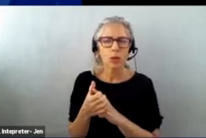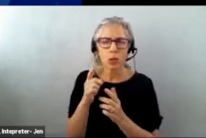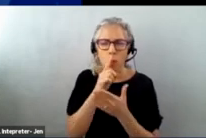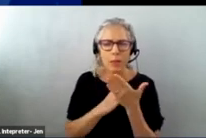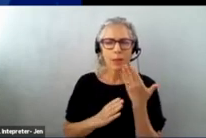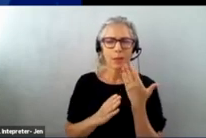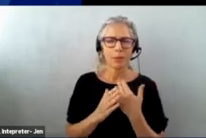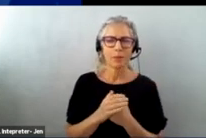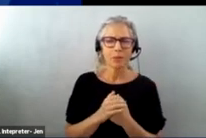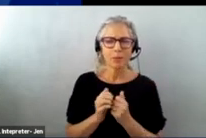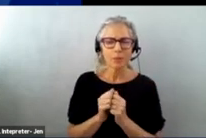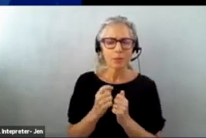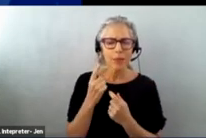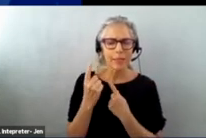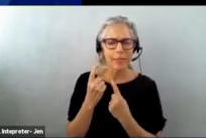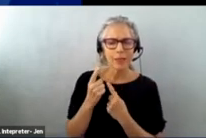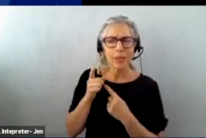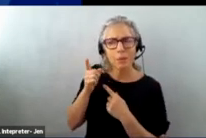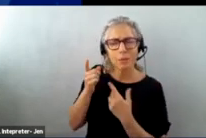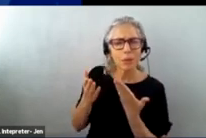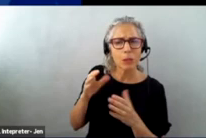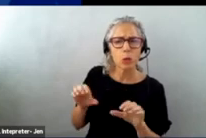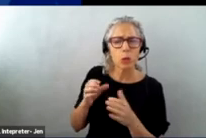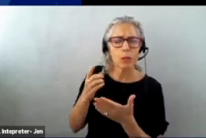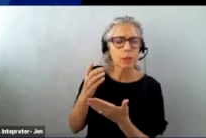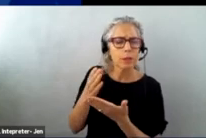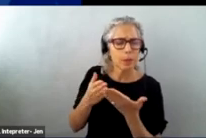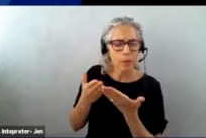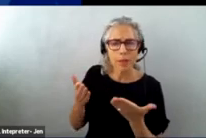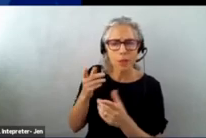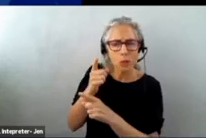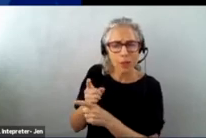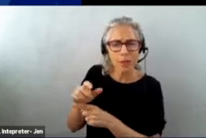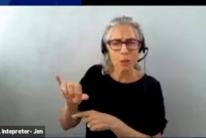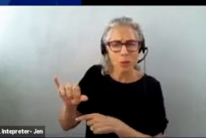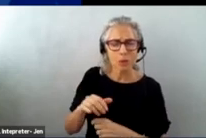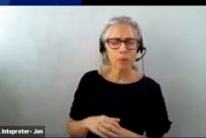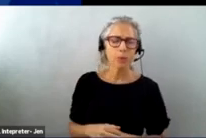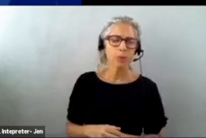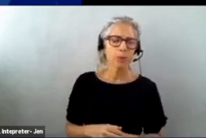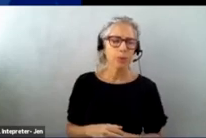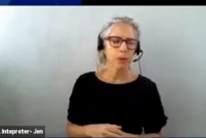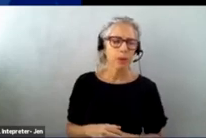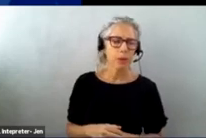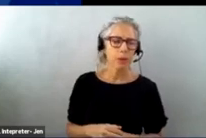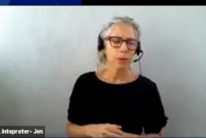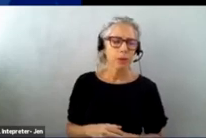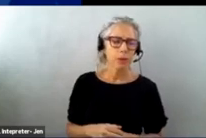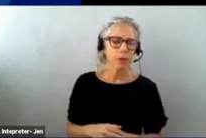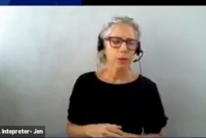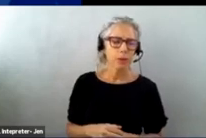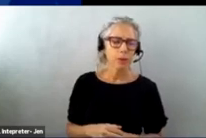without considering that they may be doing some things correctly as well. With in